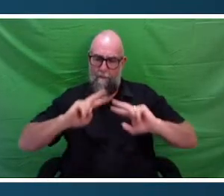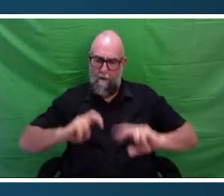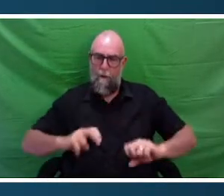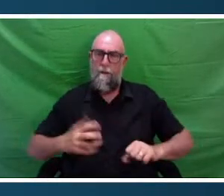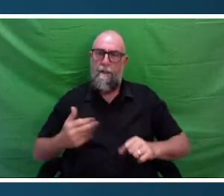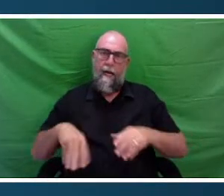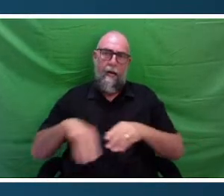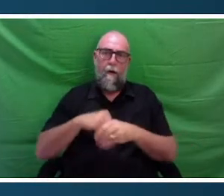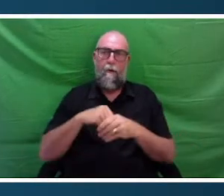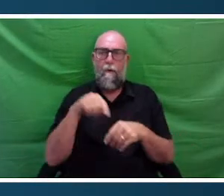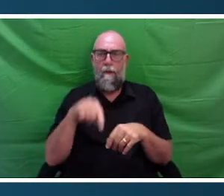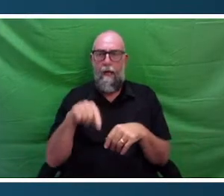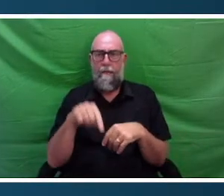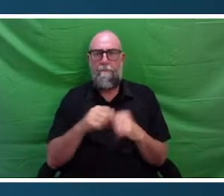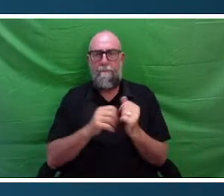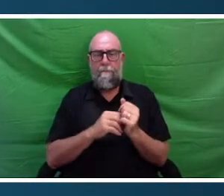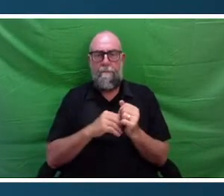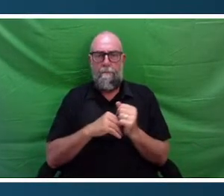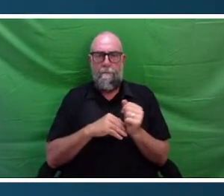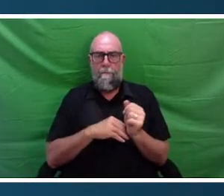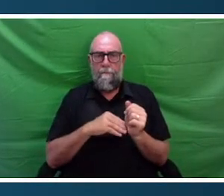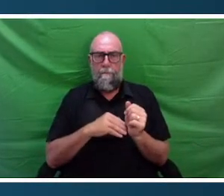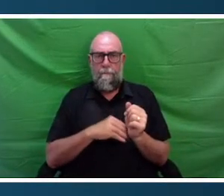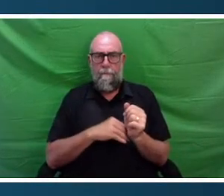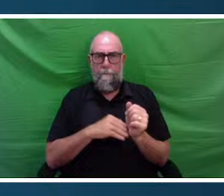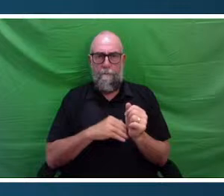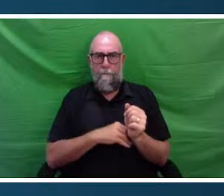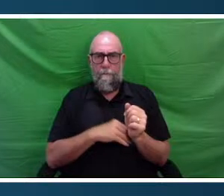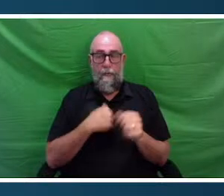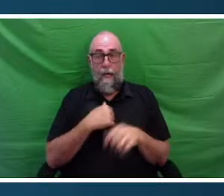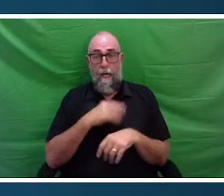Thank you for the questions. Brian, would you like to start?